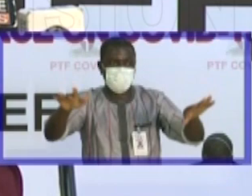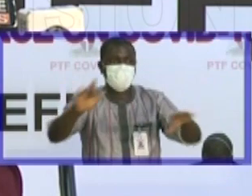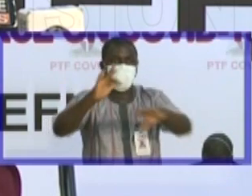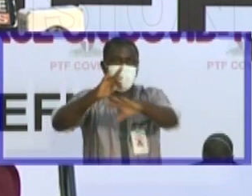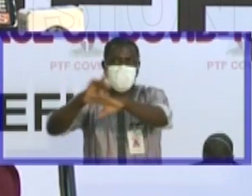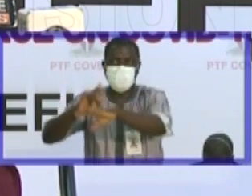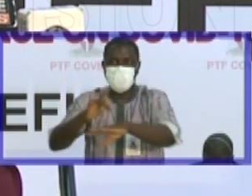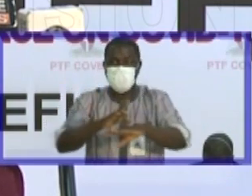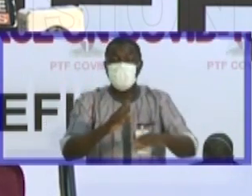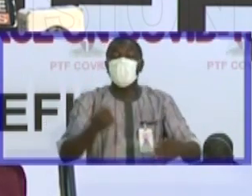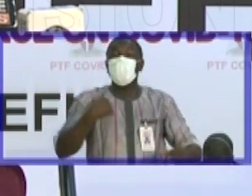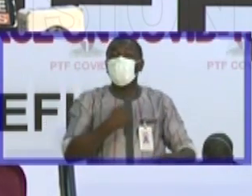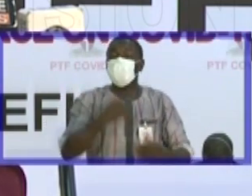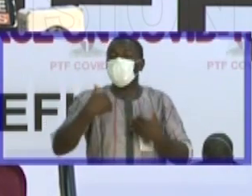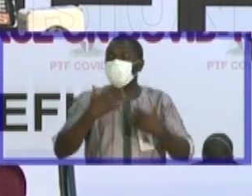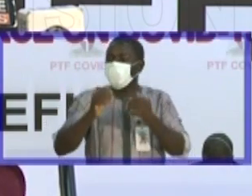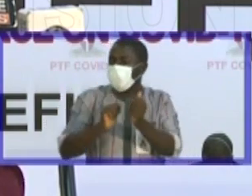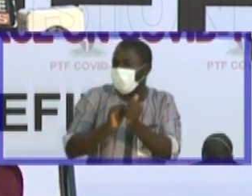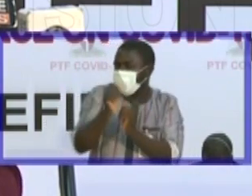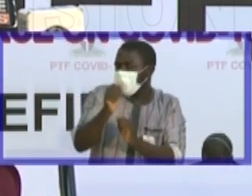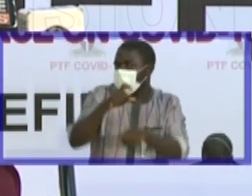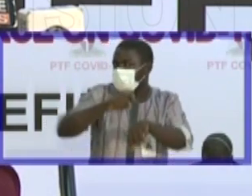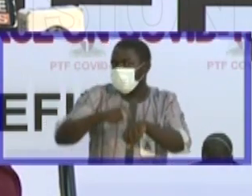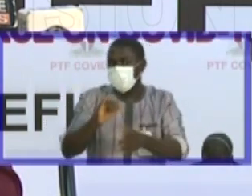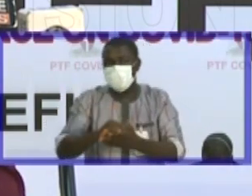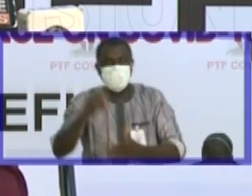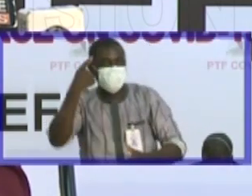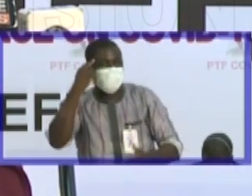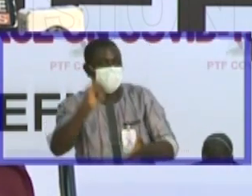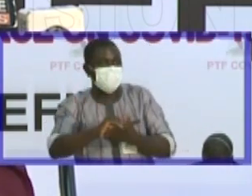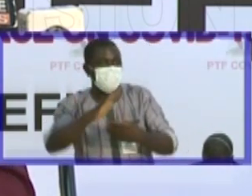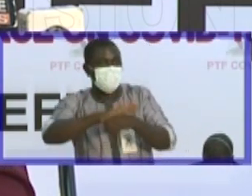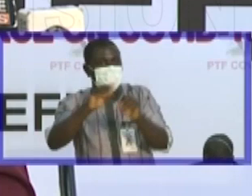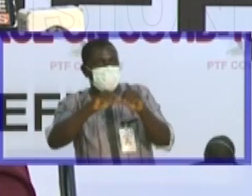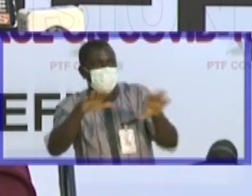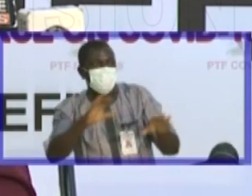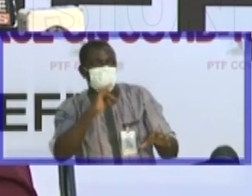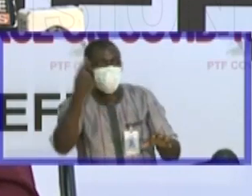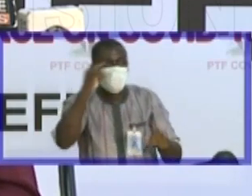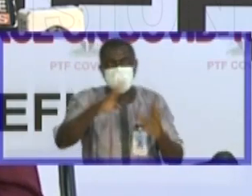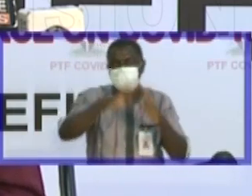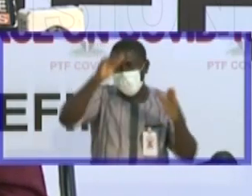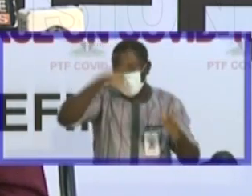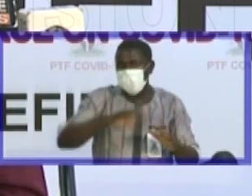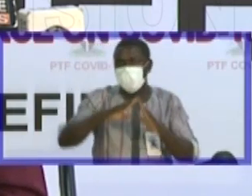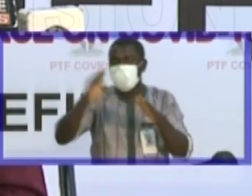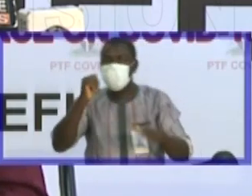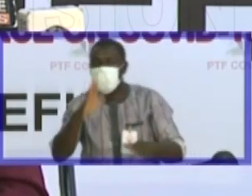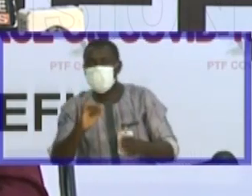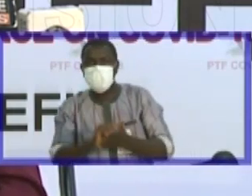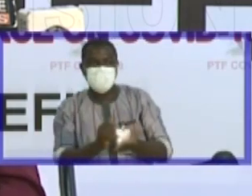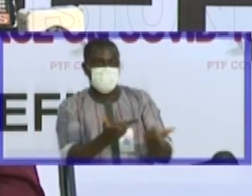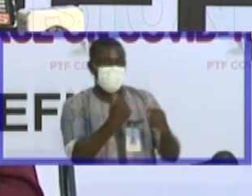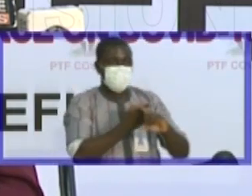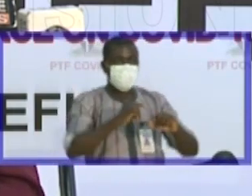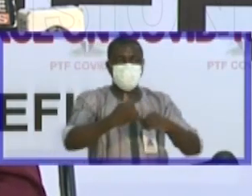used to think that the coronavirus infection was something for big men and big women who came from abroad,